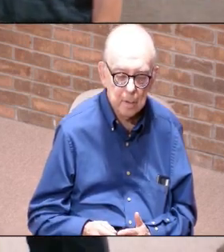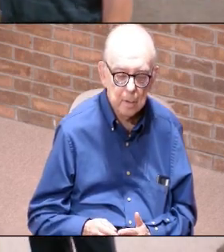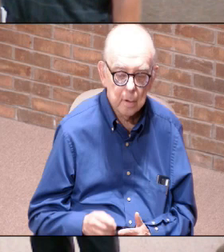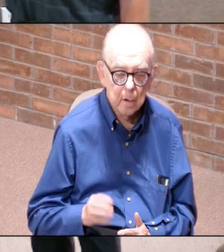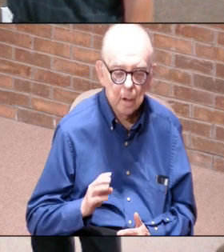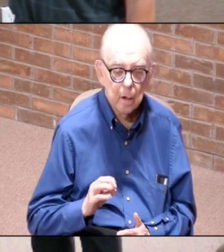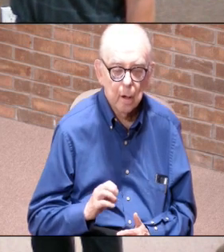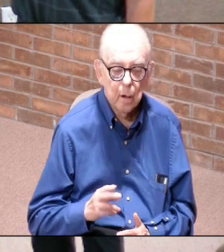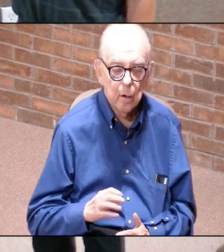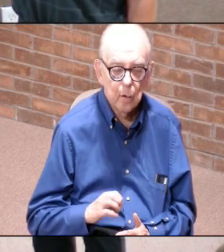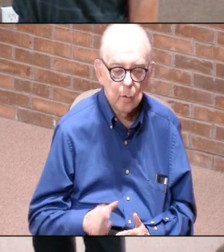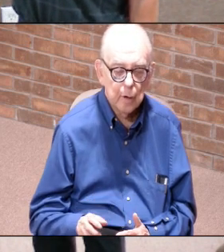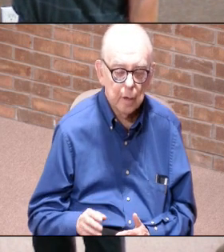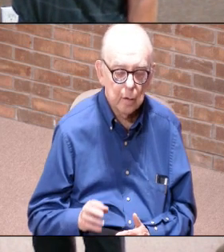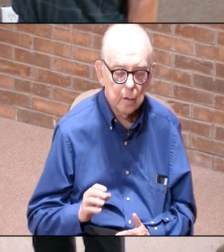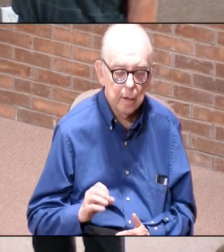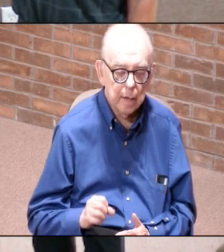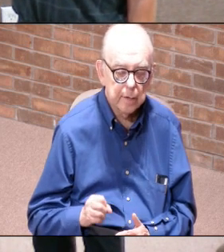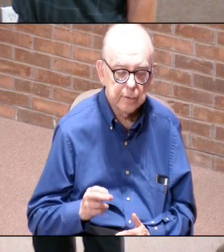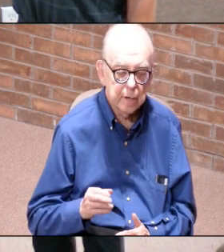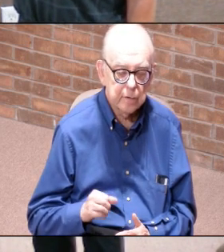shark,